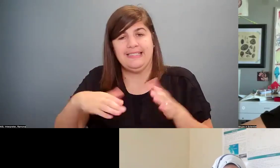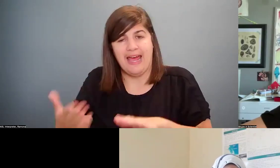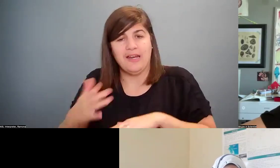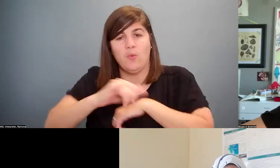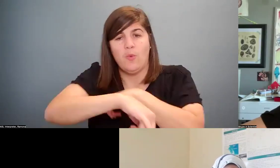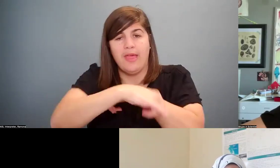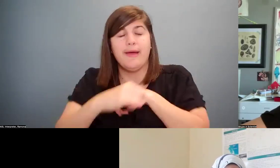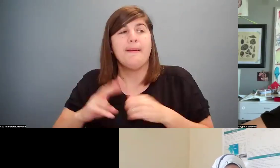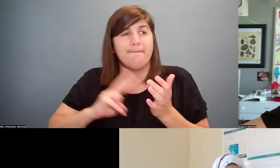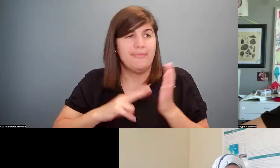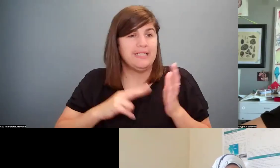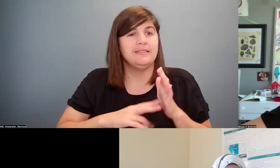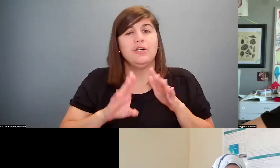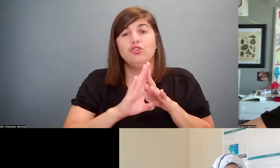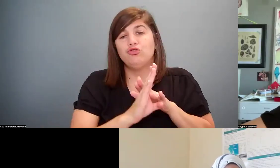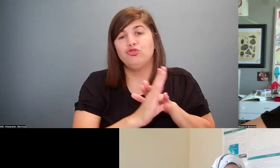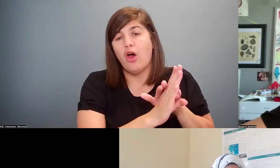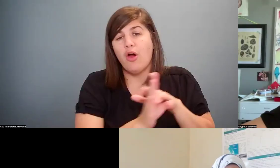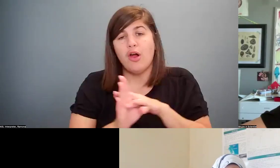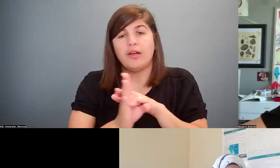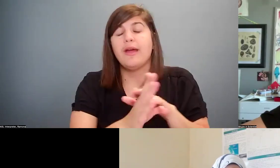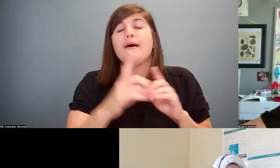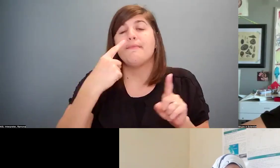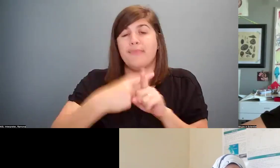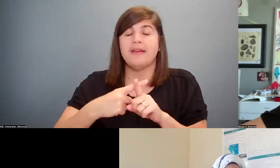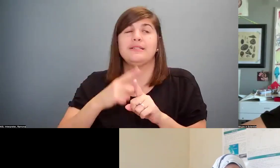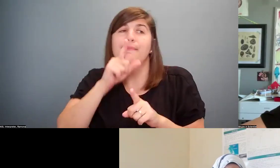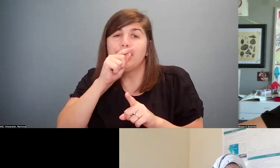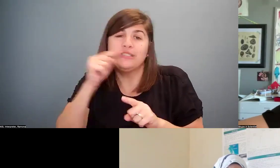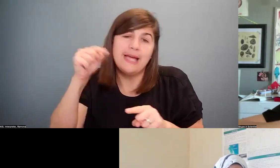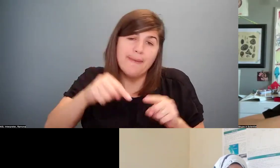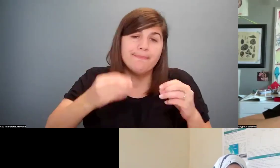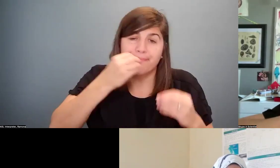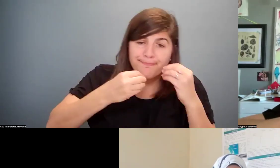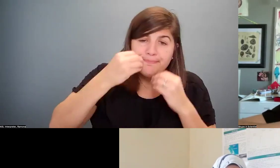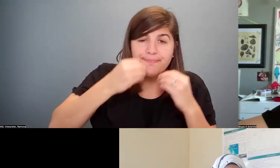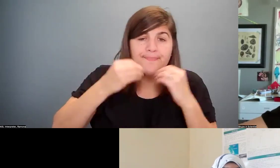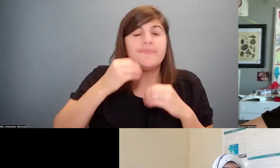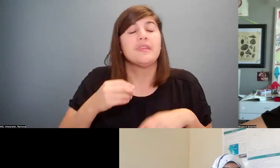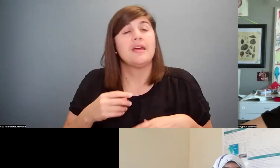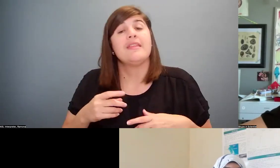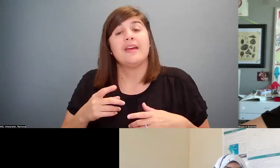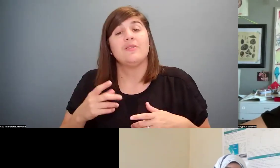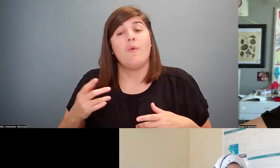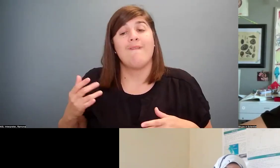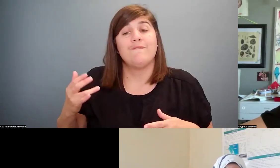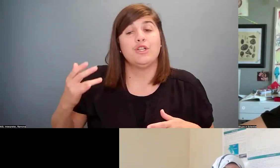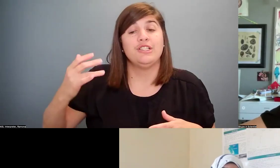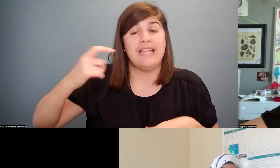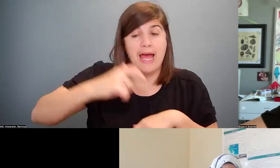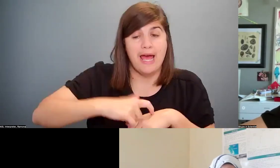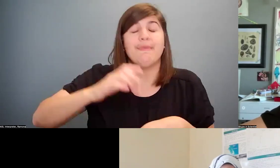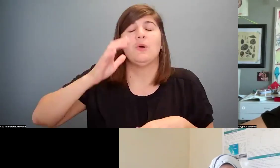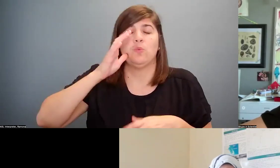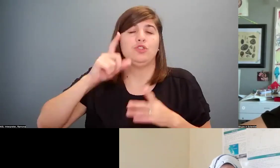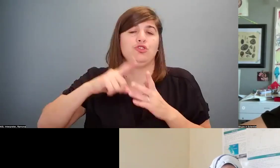come and scavenge on it. And then slowly over time, as animals are eating it, it'll start sinking.